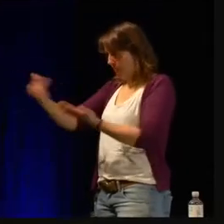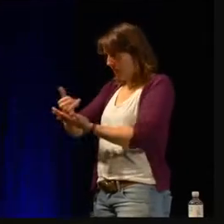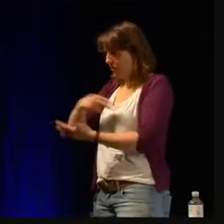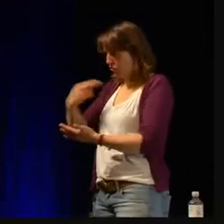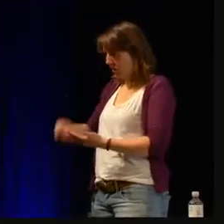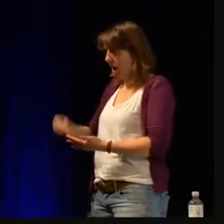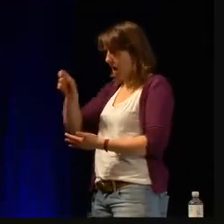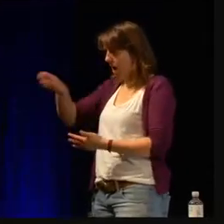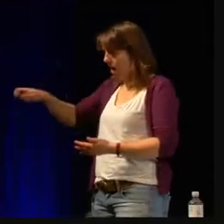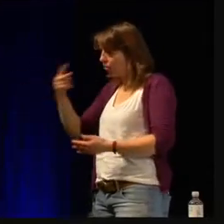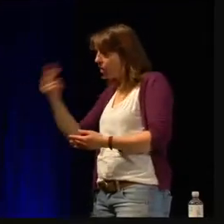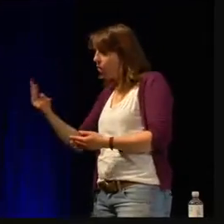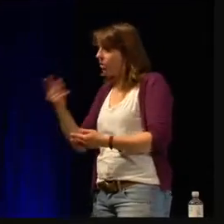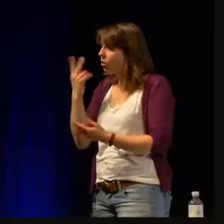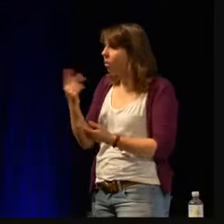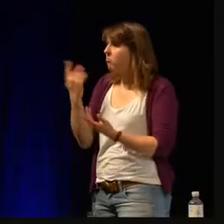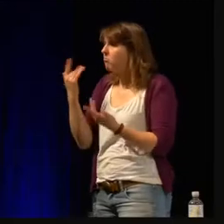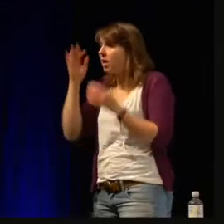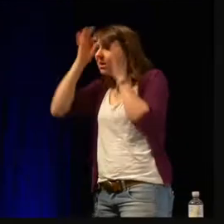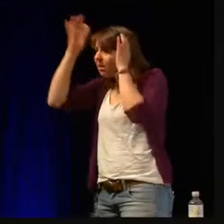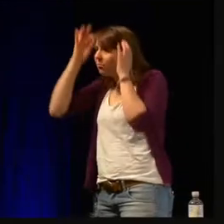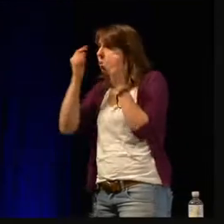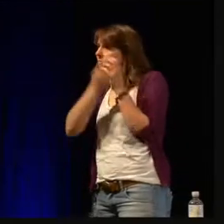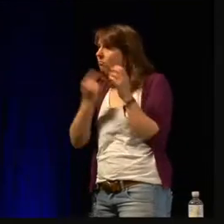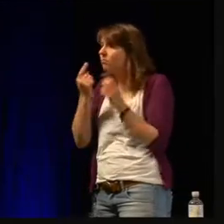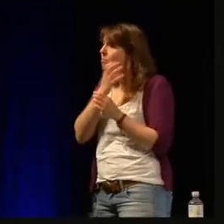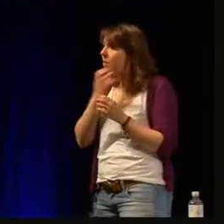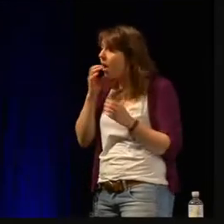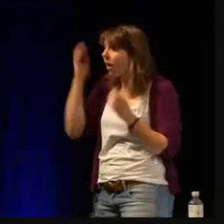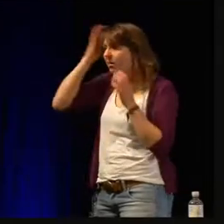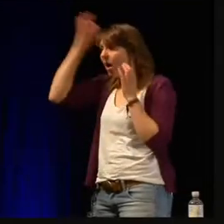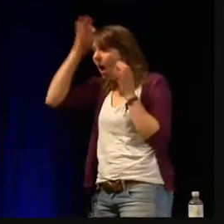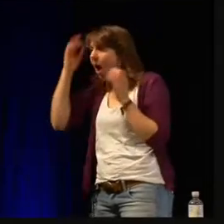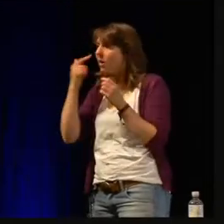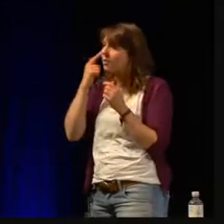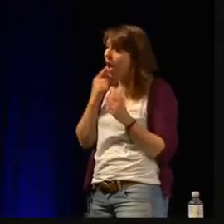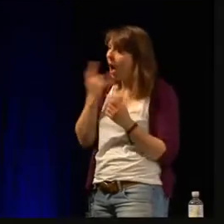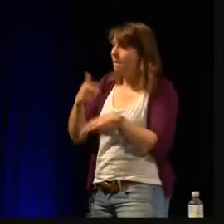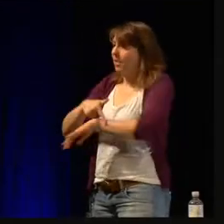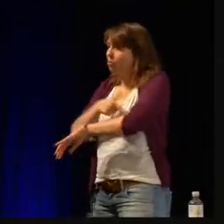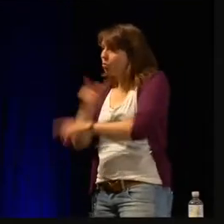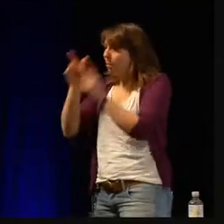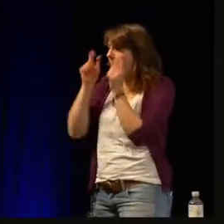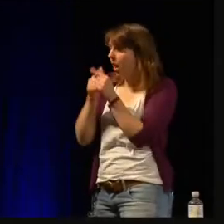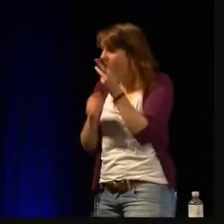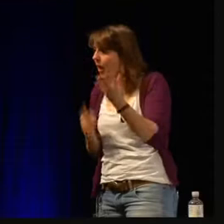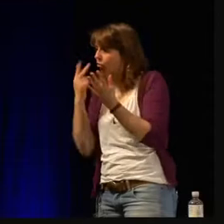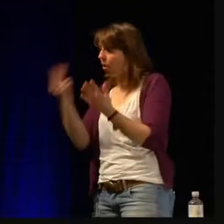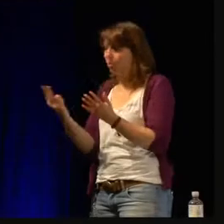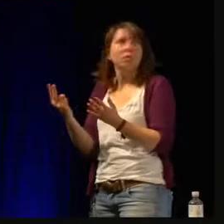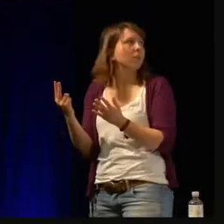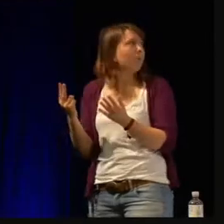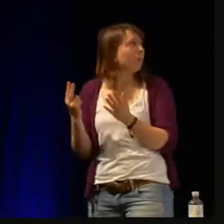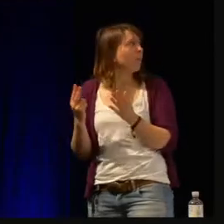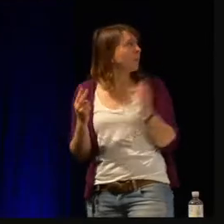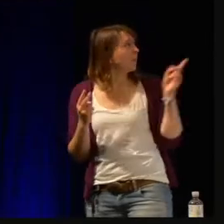rate. And what those researchers have done is they've taken 1,800 photos